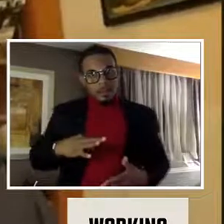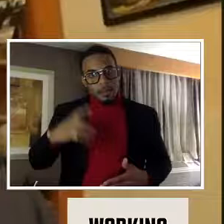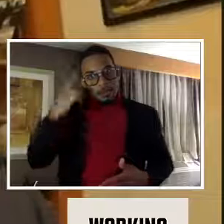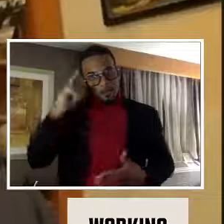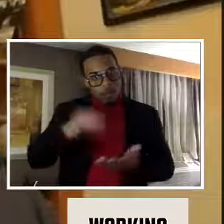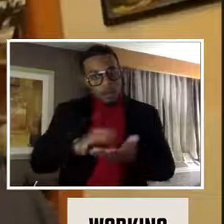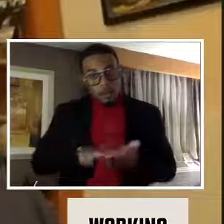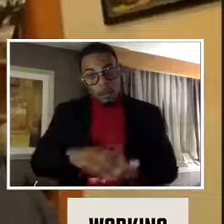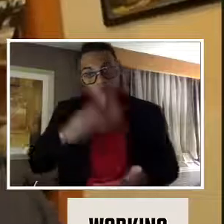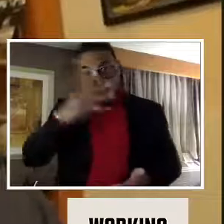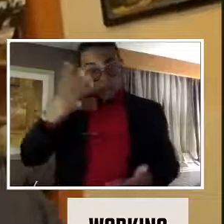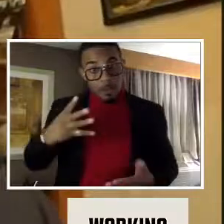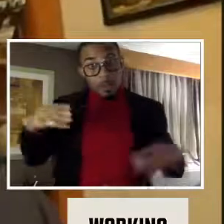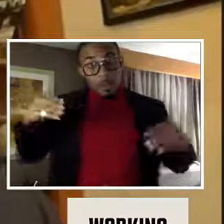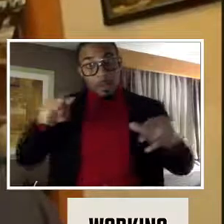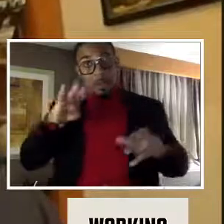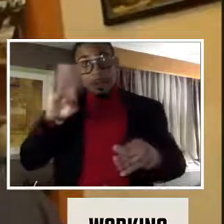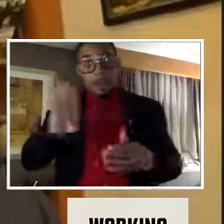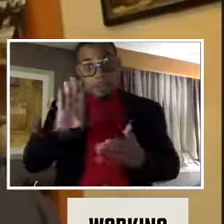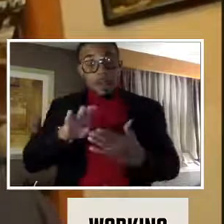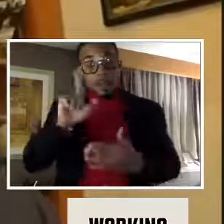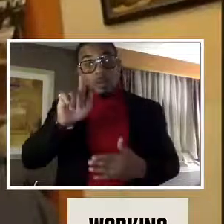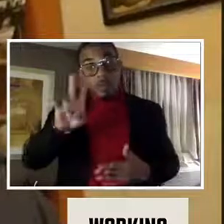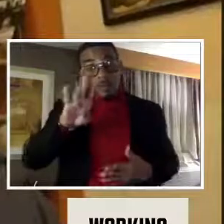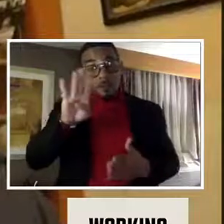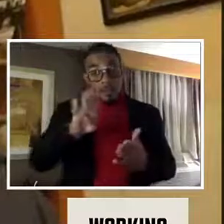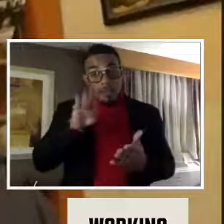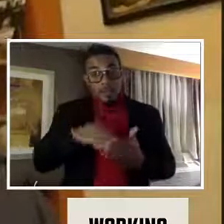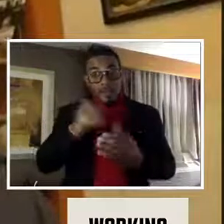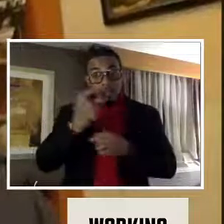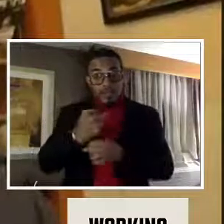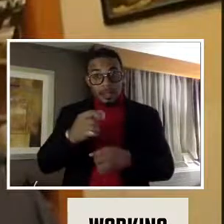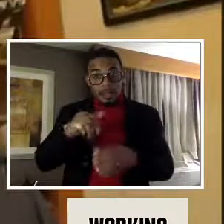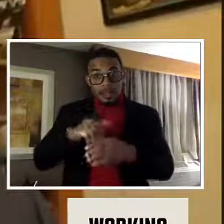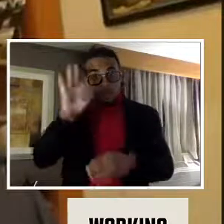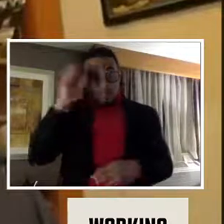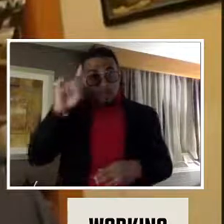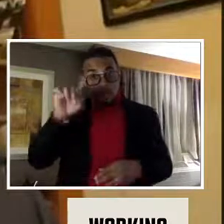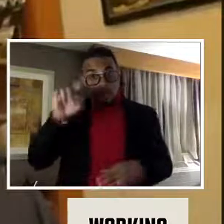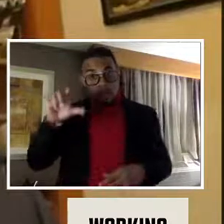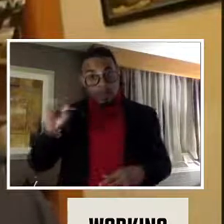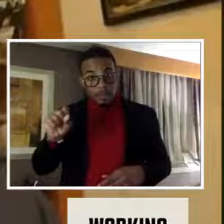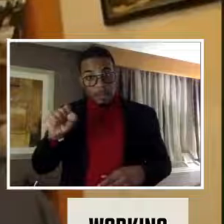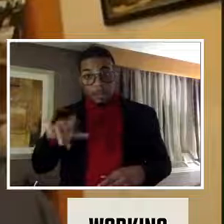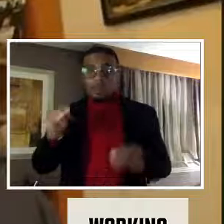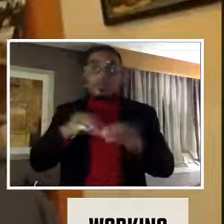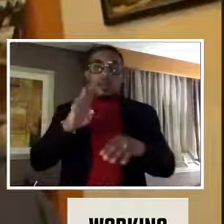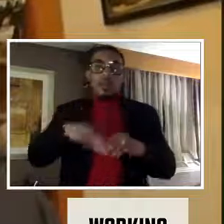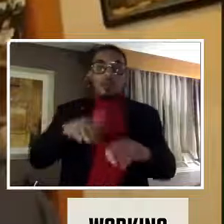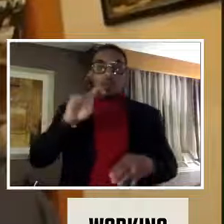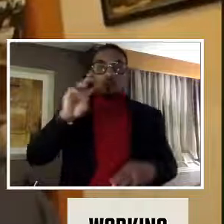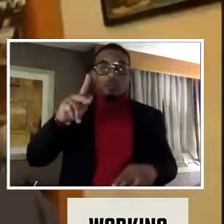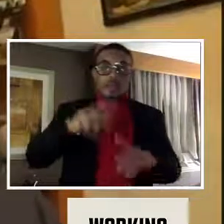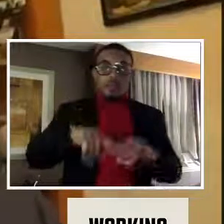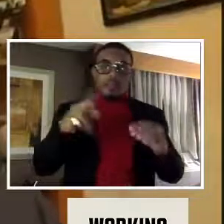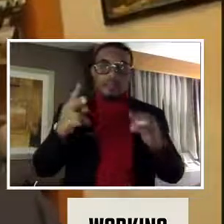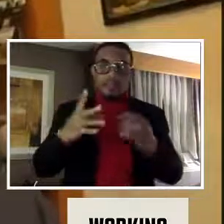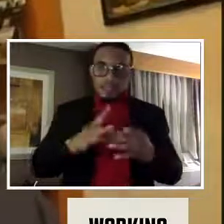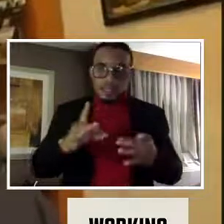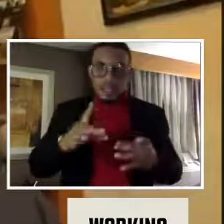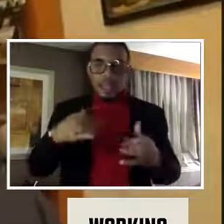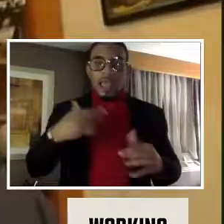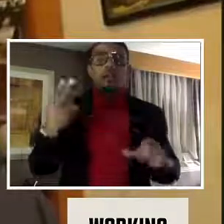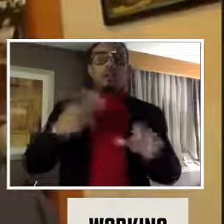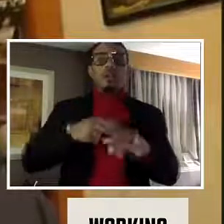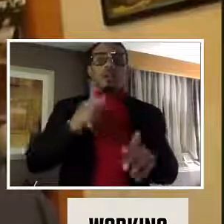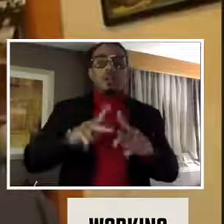For the record, immigrants pay $27 billion a year in federal taxes. That's more than Trump can say. I joined